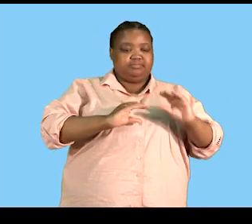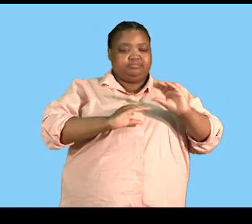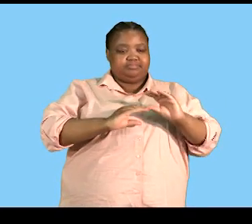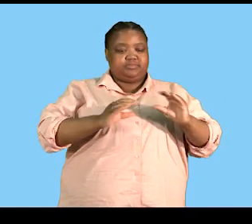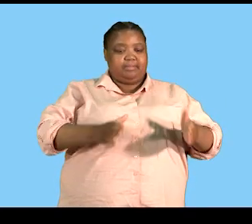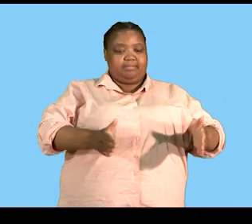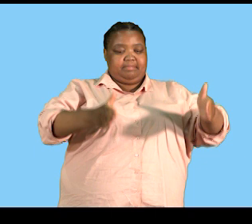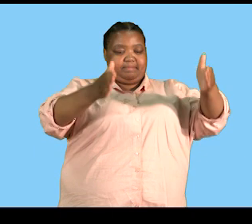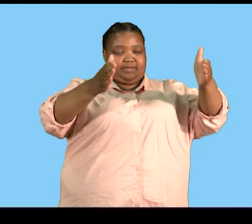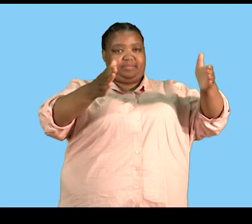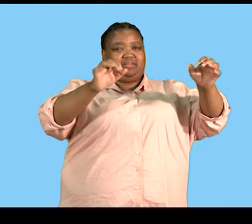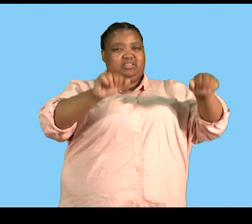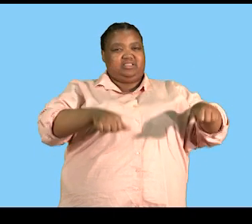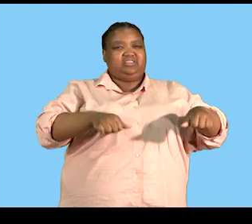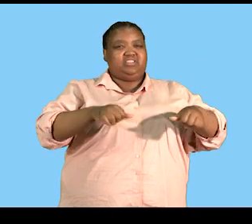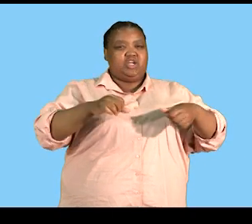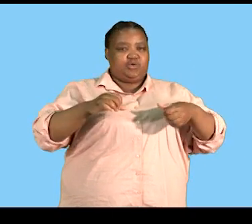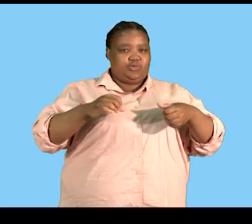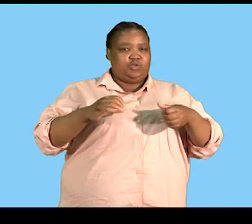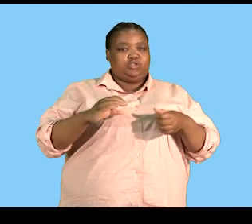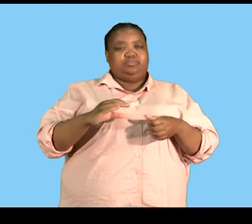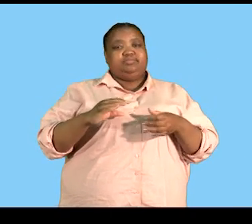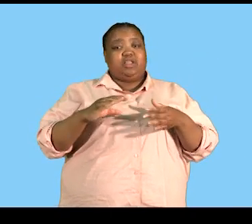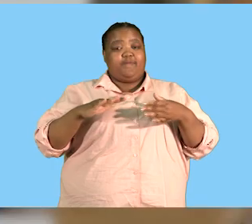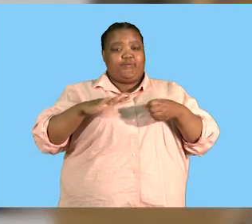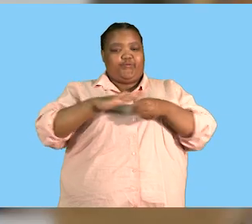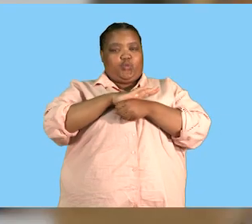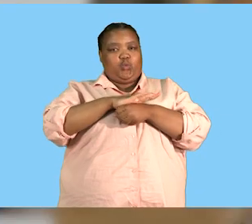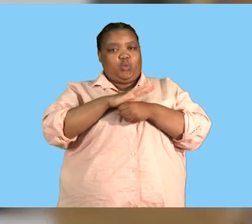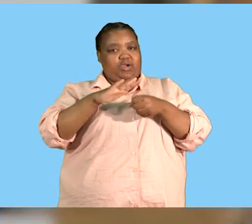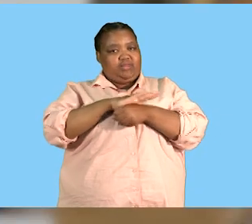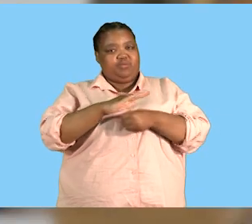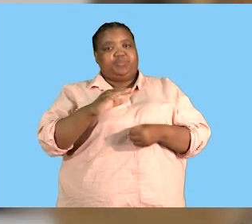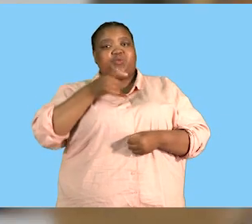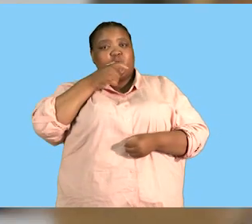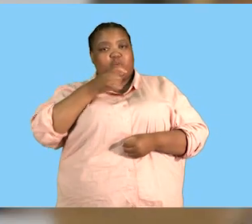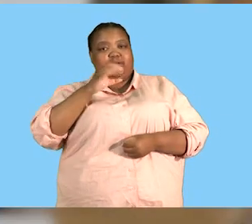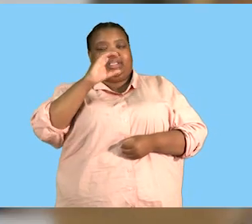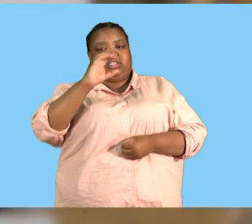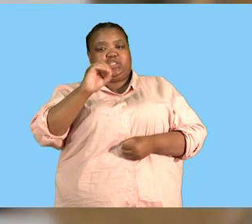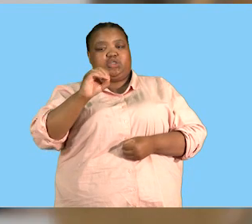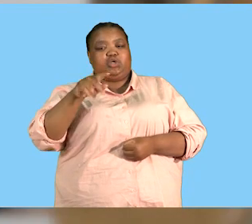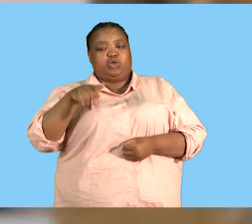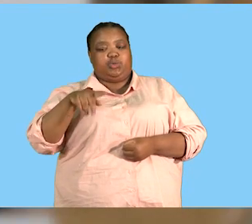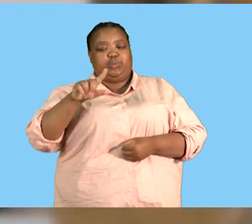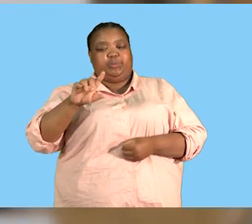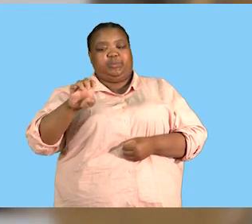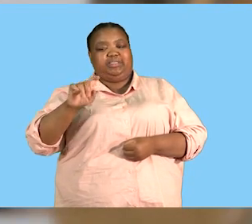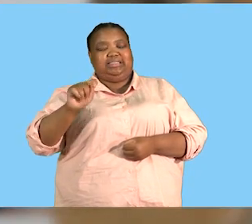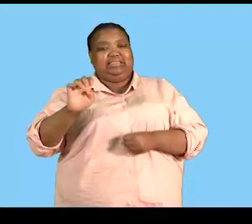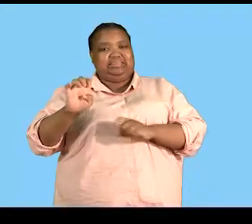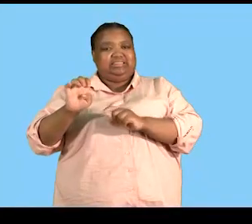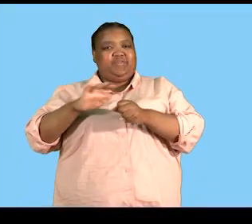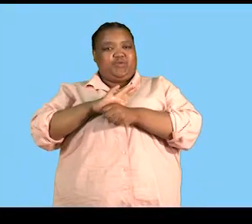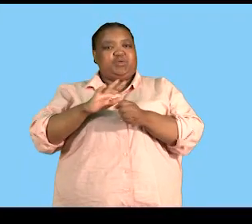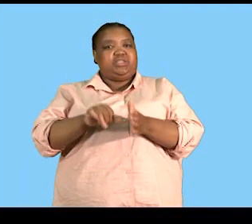word complete is a key word, very important to take note. In one